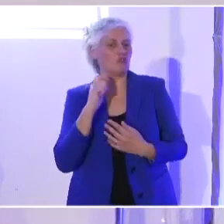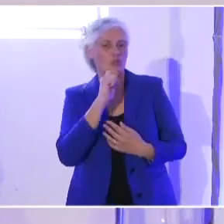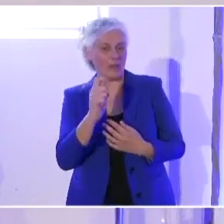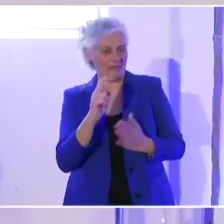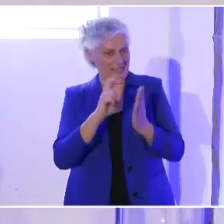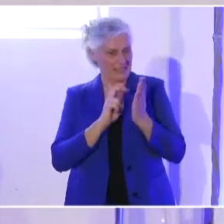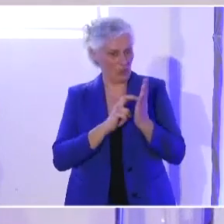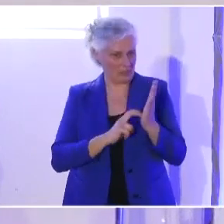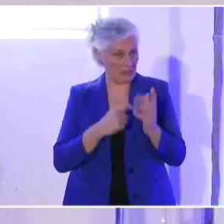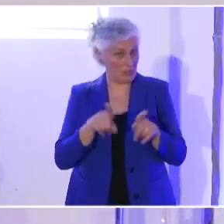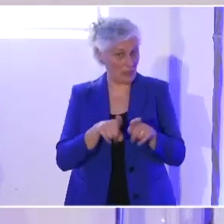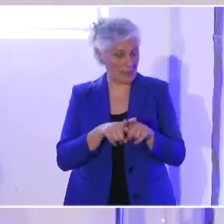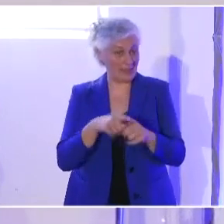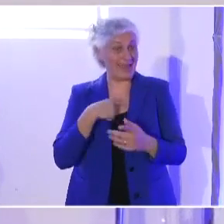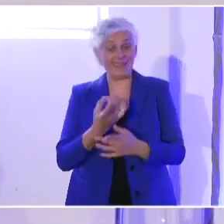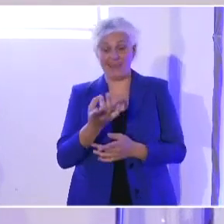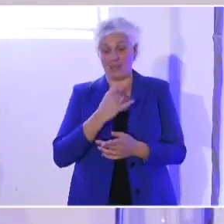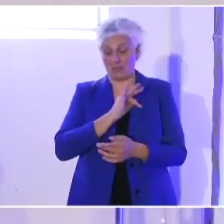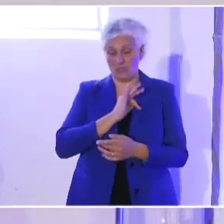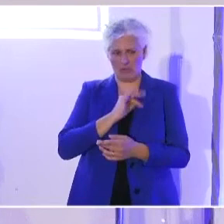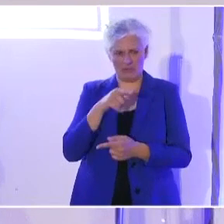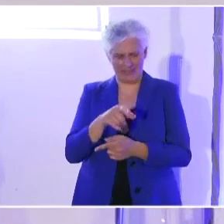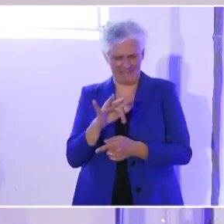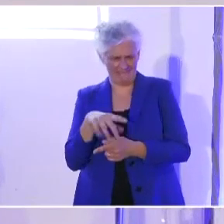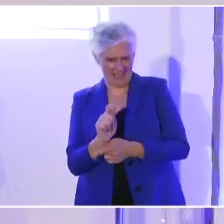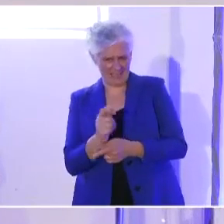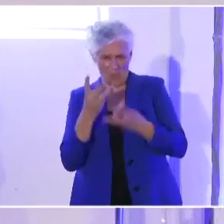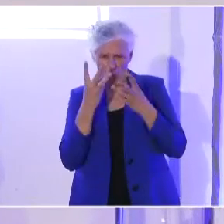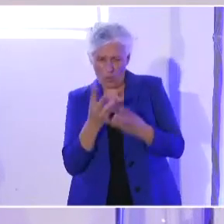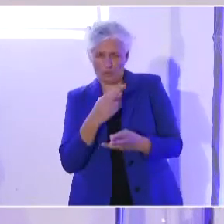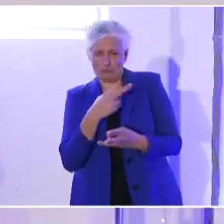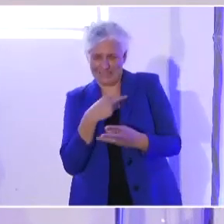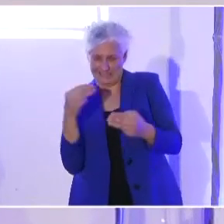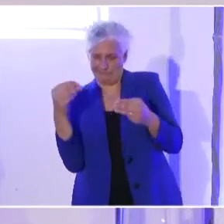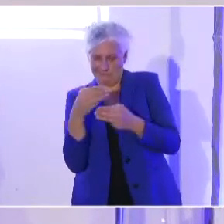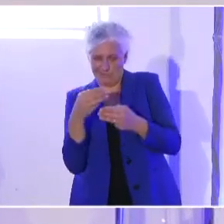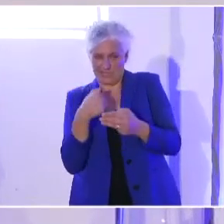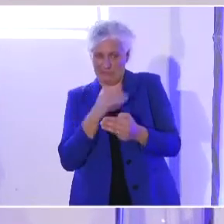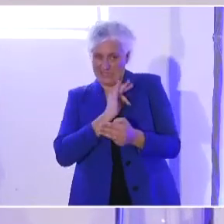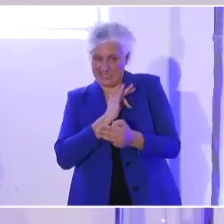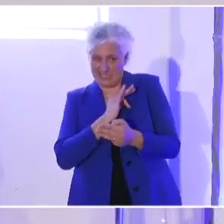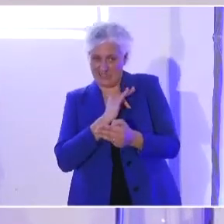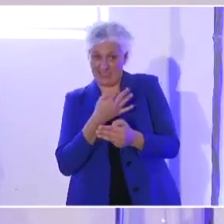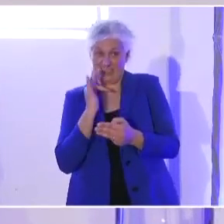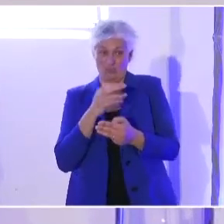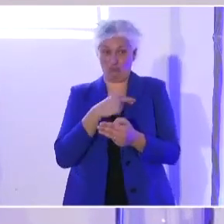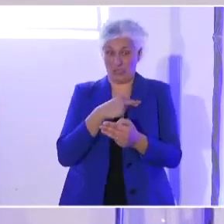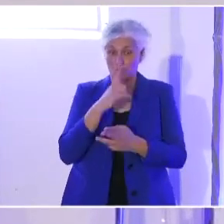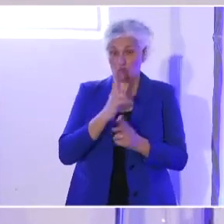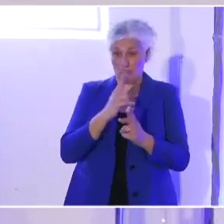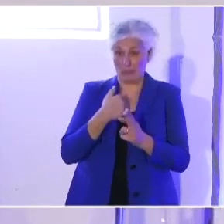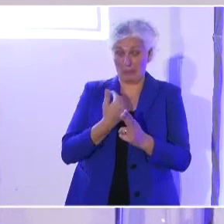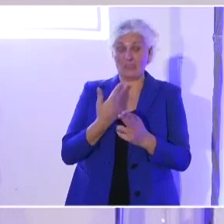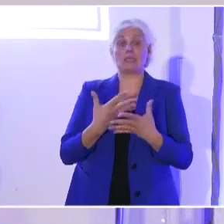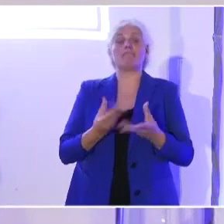calls, and actually asking yourself, are these the facts I really want to be defending, a technical interpretation? Should I be saving the fight